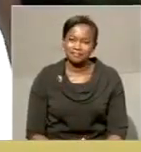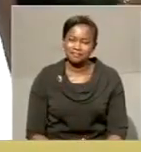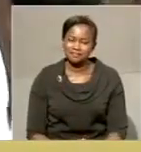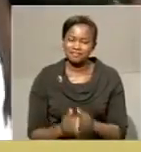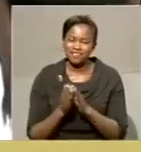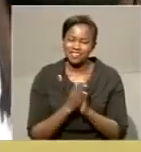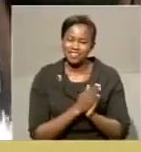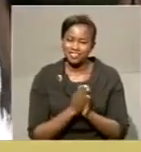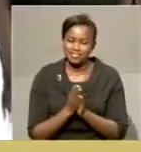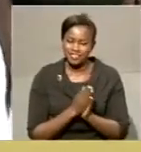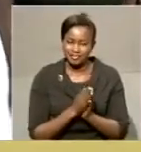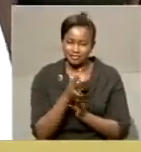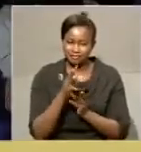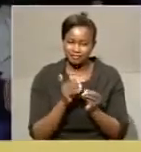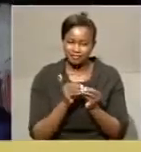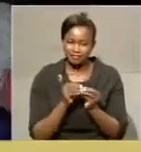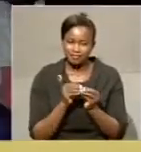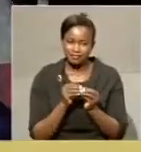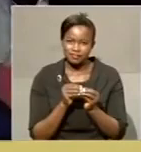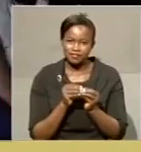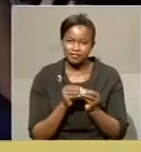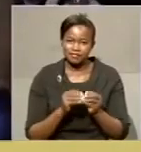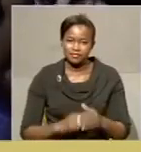Henry Okurut, UBC.